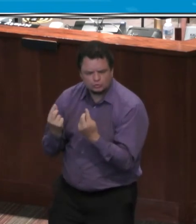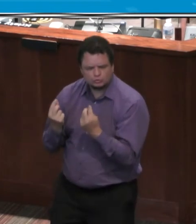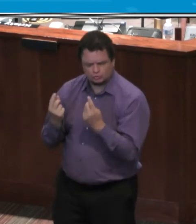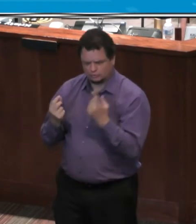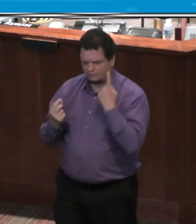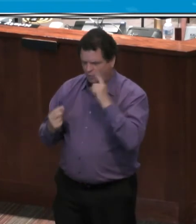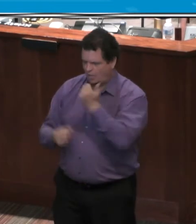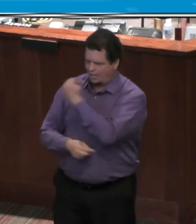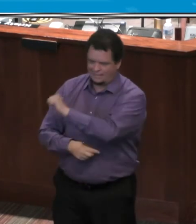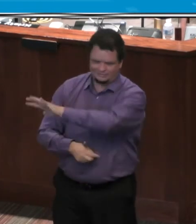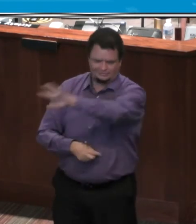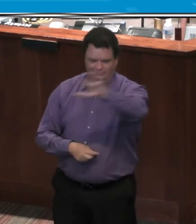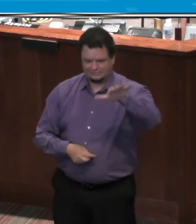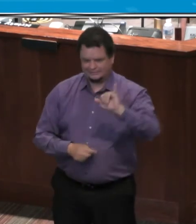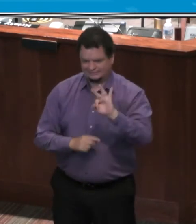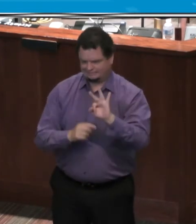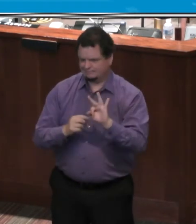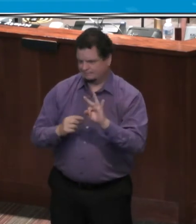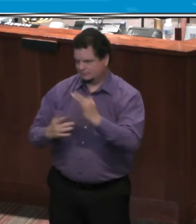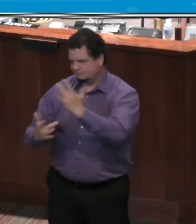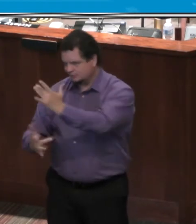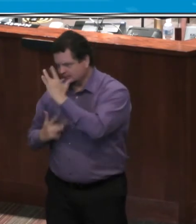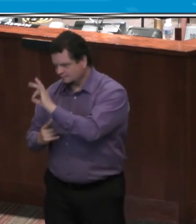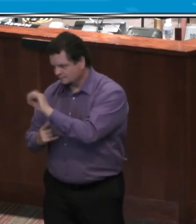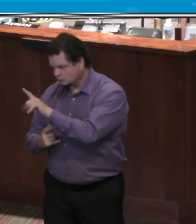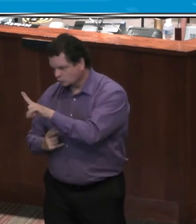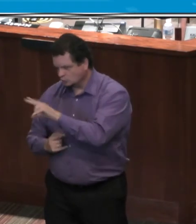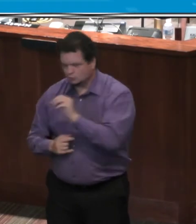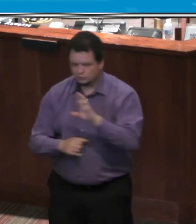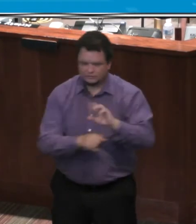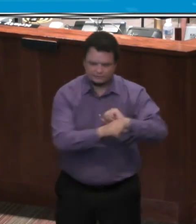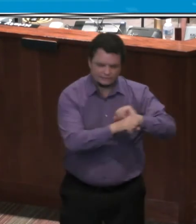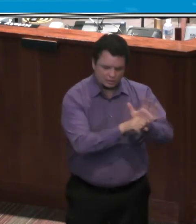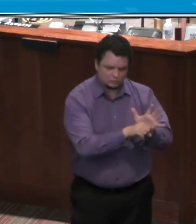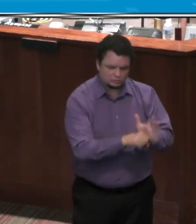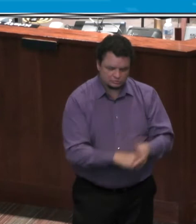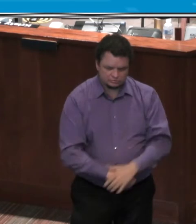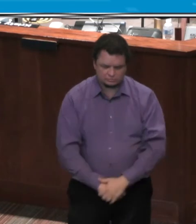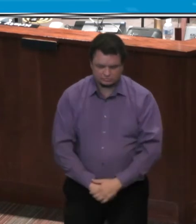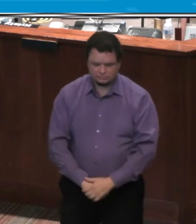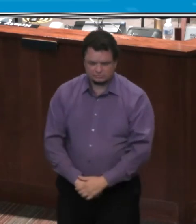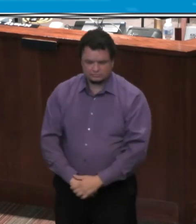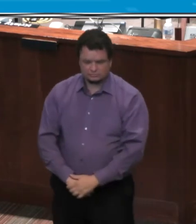much. Board of Health member, questions for Haley?